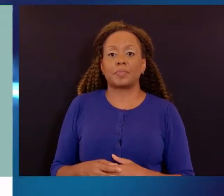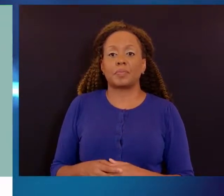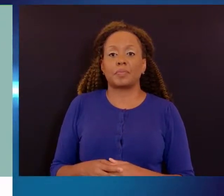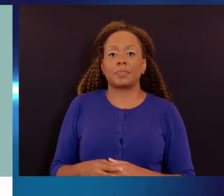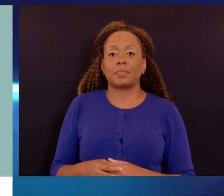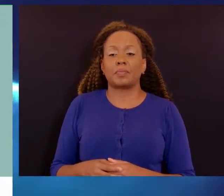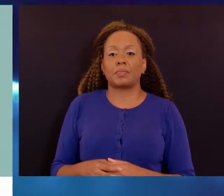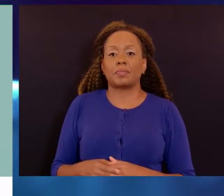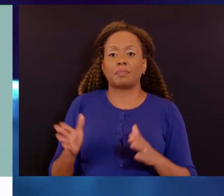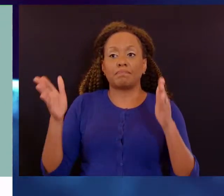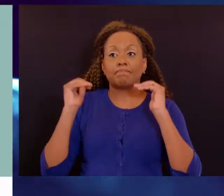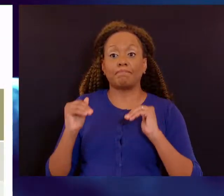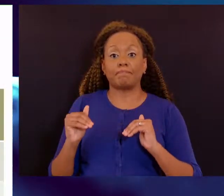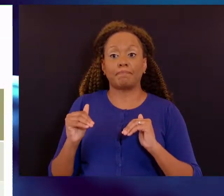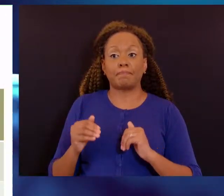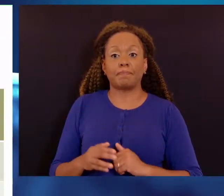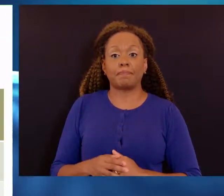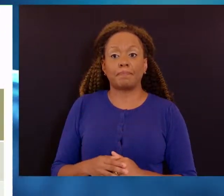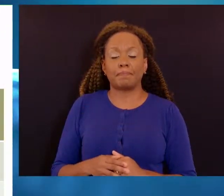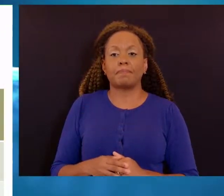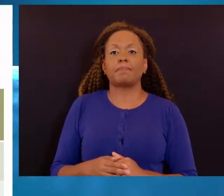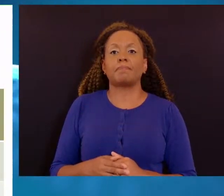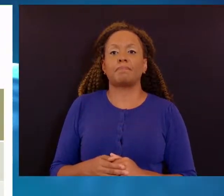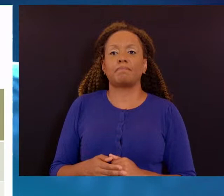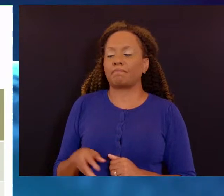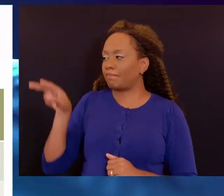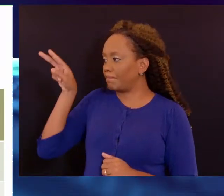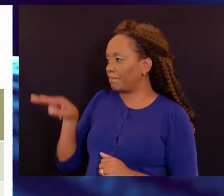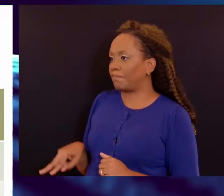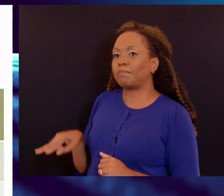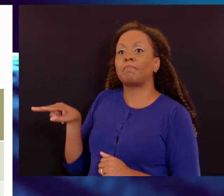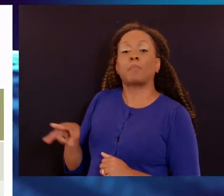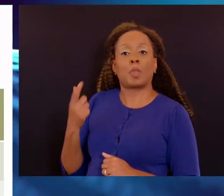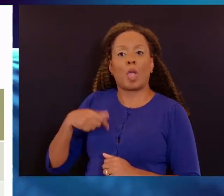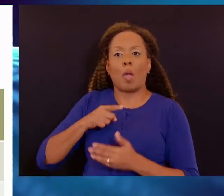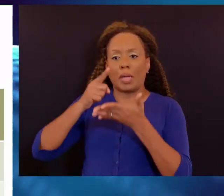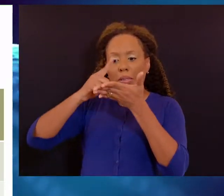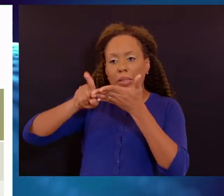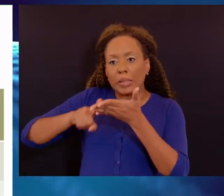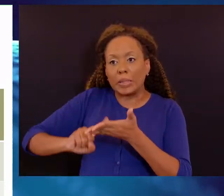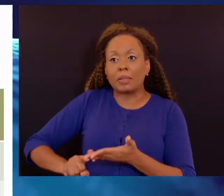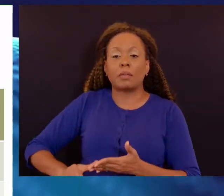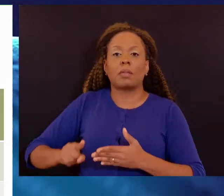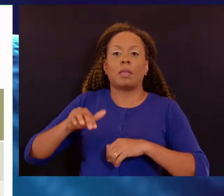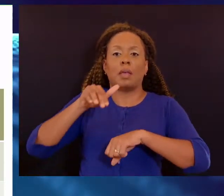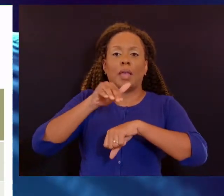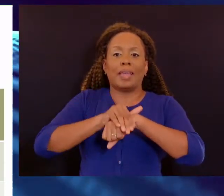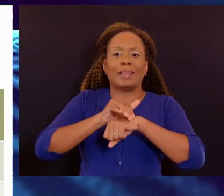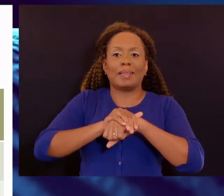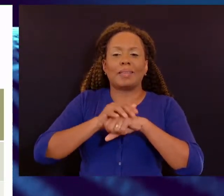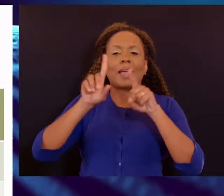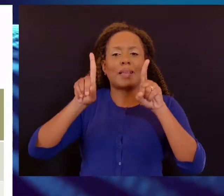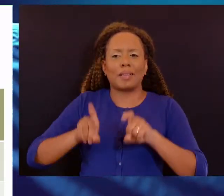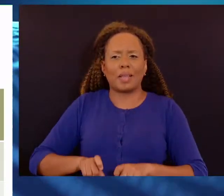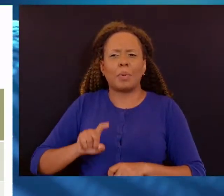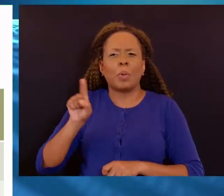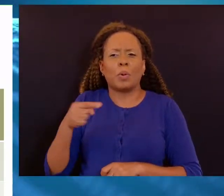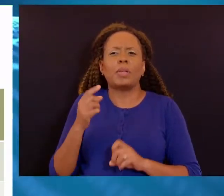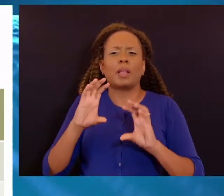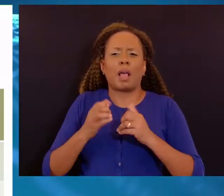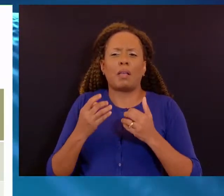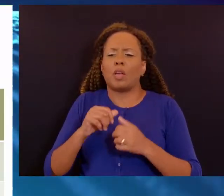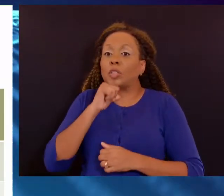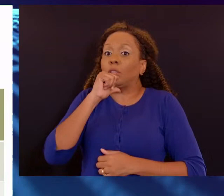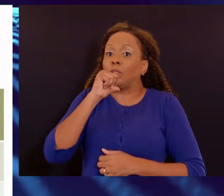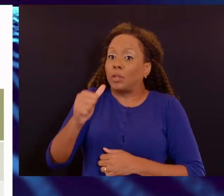Next slide. Next slide. So we would have corrected the English exam, and we only did